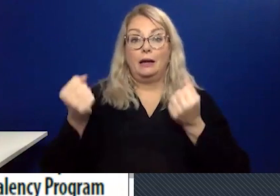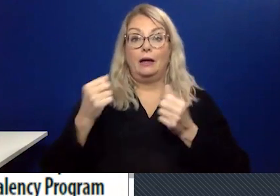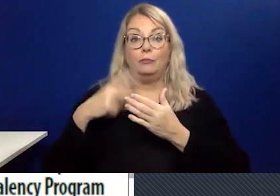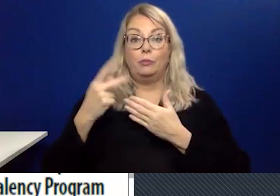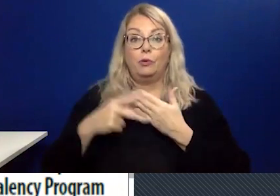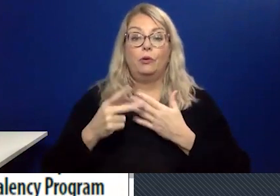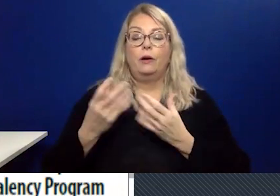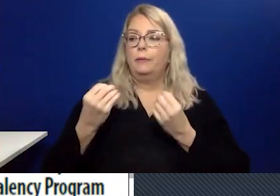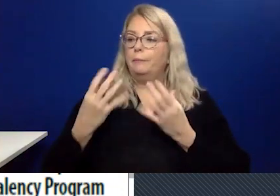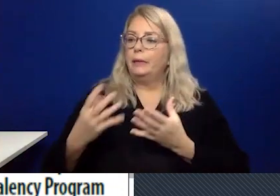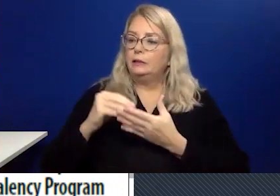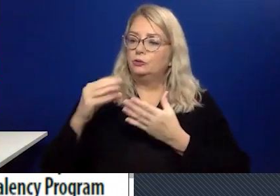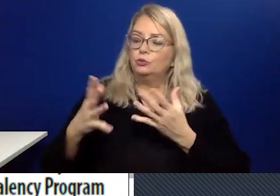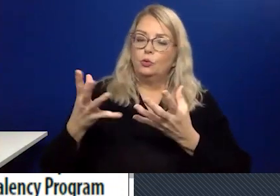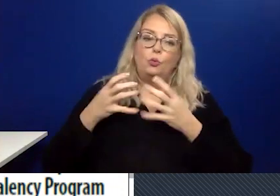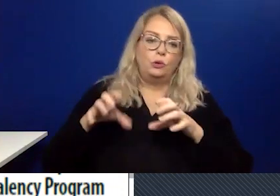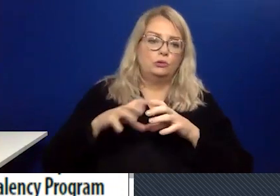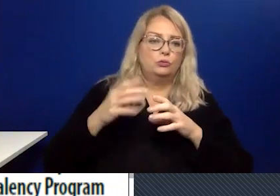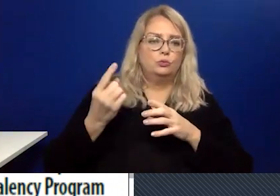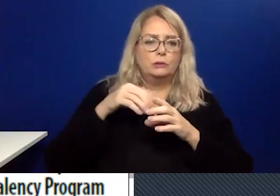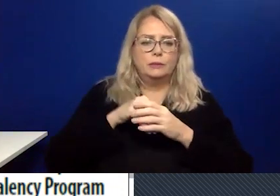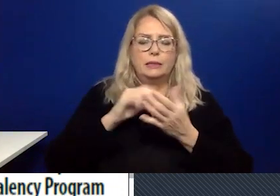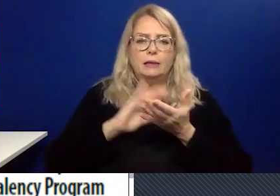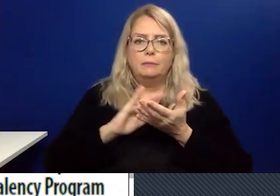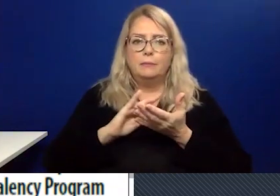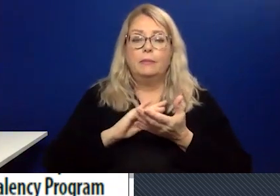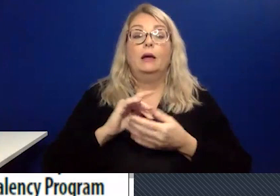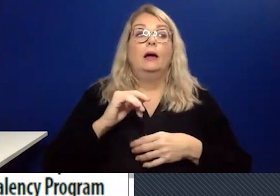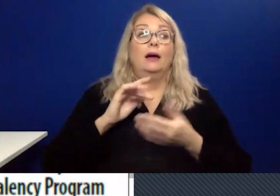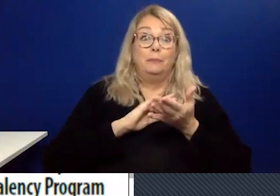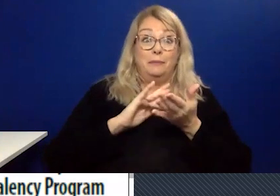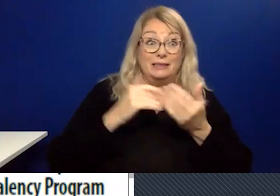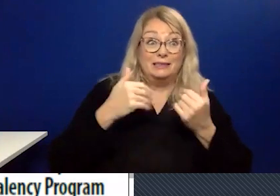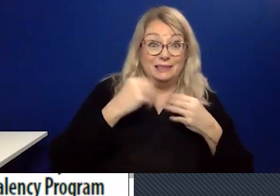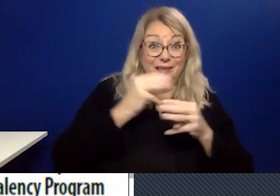something in medicine, and there's medical math that they have to do,